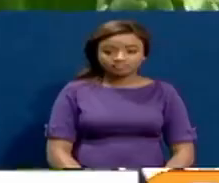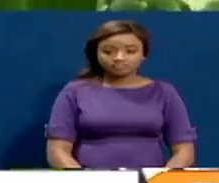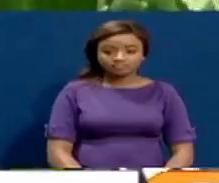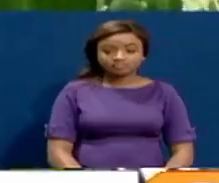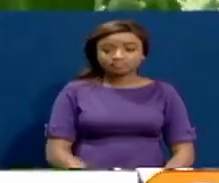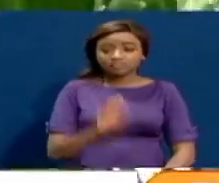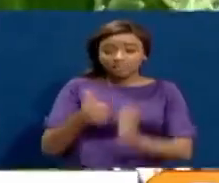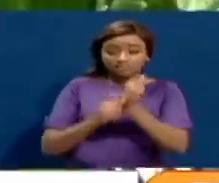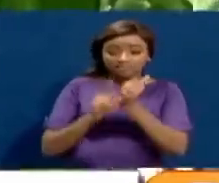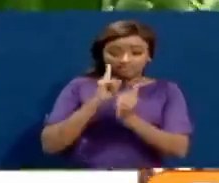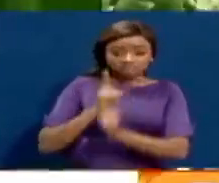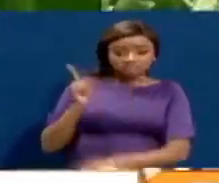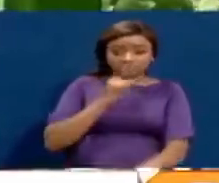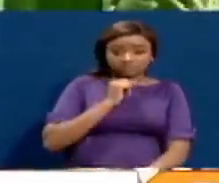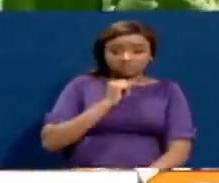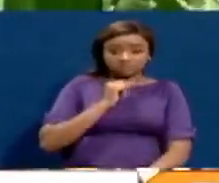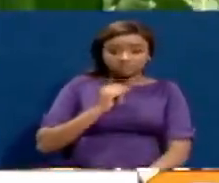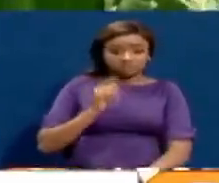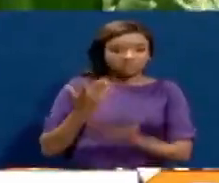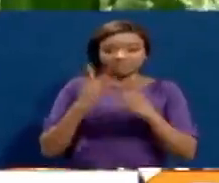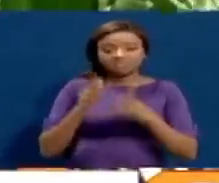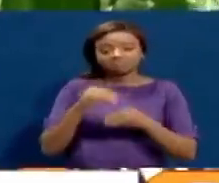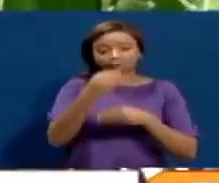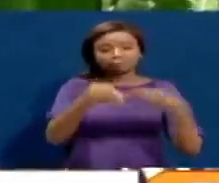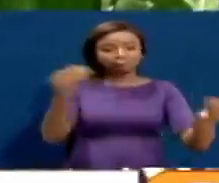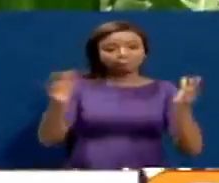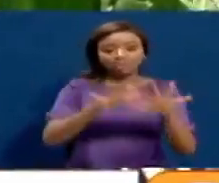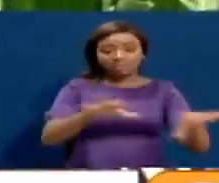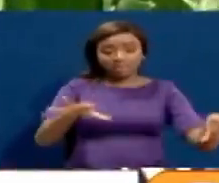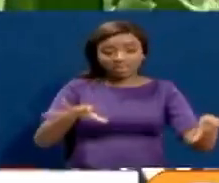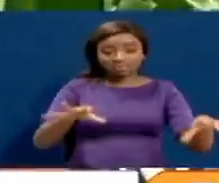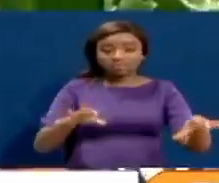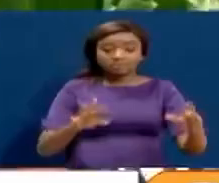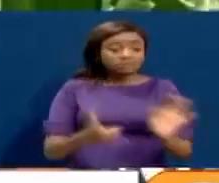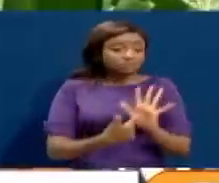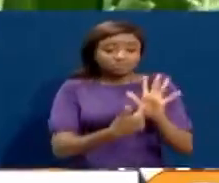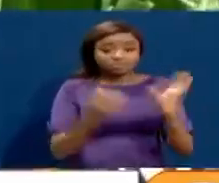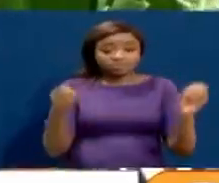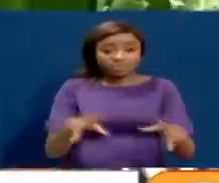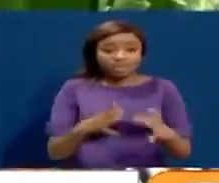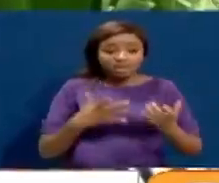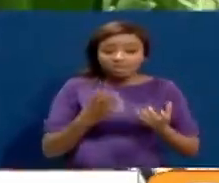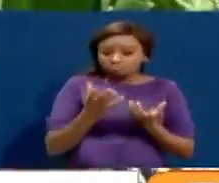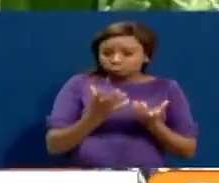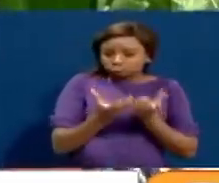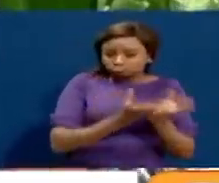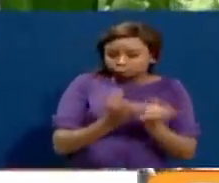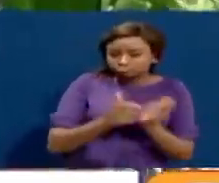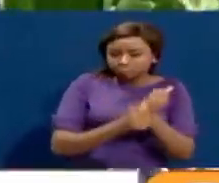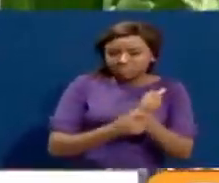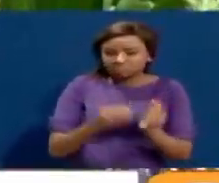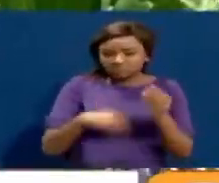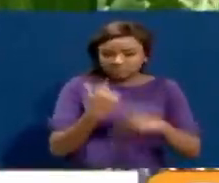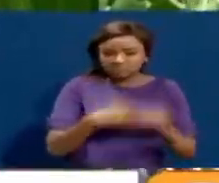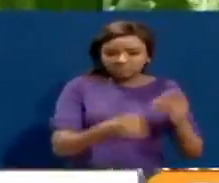The maize that we have here are already in the market. So the demonstration shows commercial maize that is actually being sold in